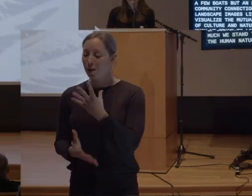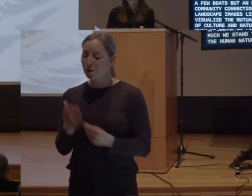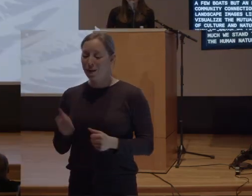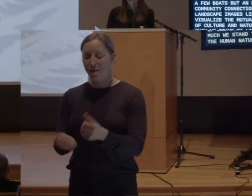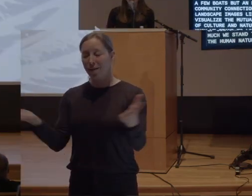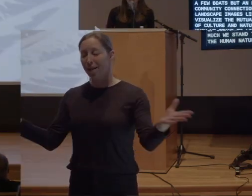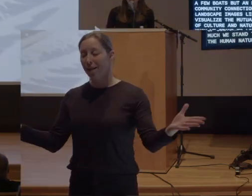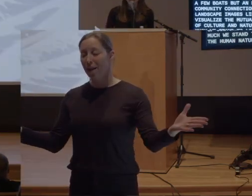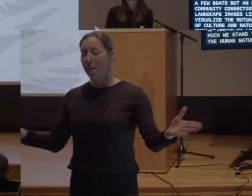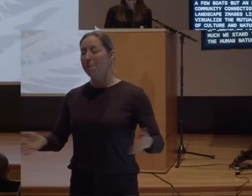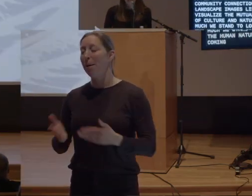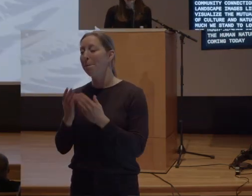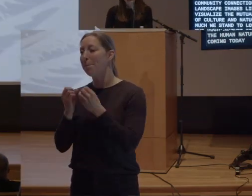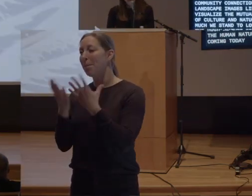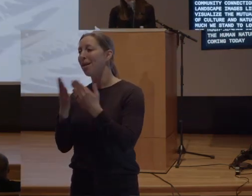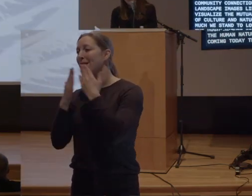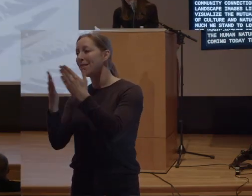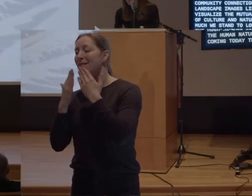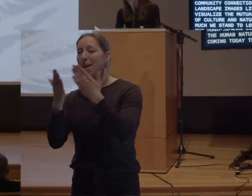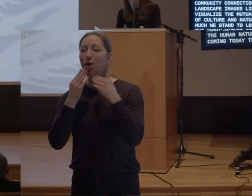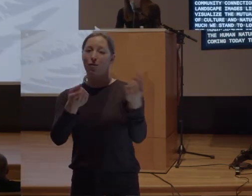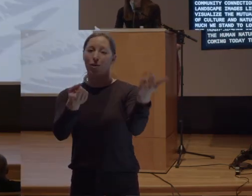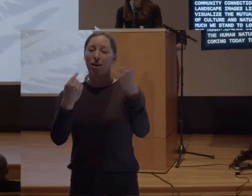Many thanks for coming today. Thank you.